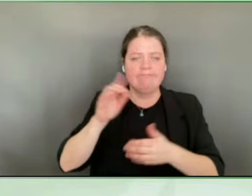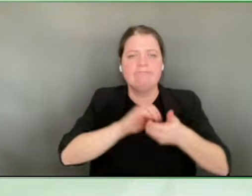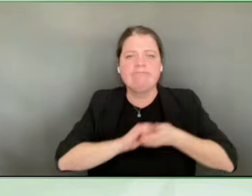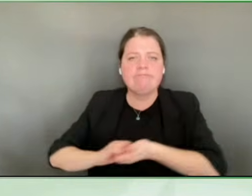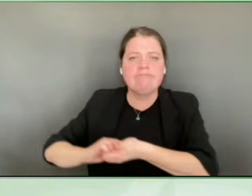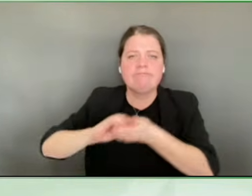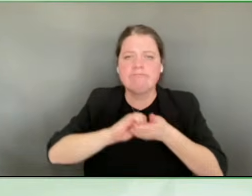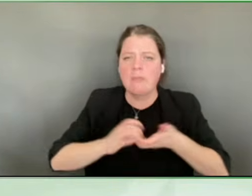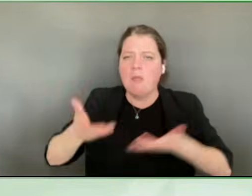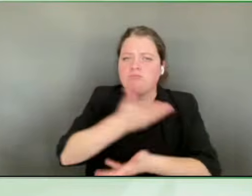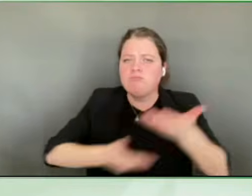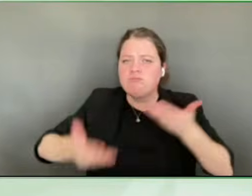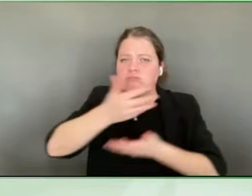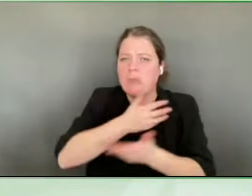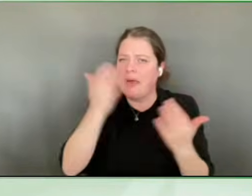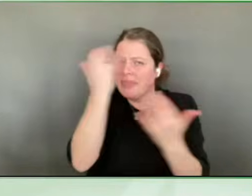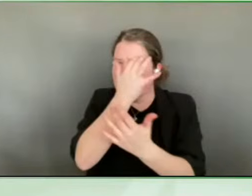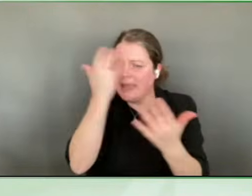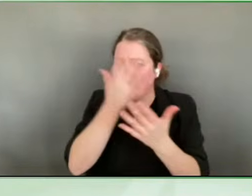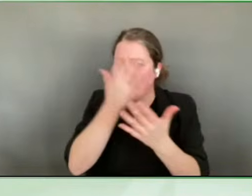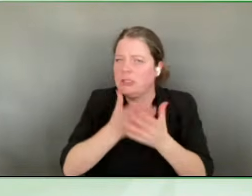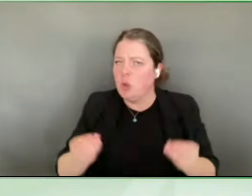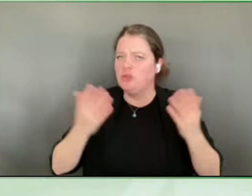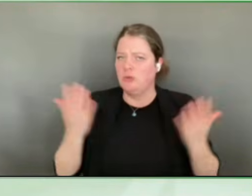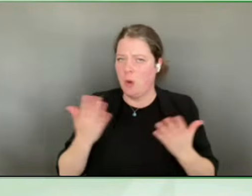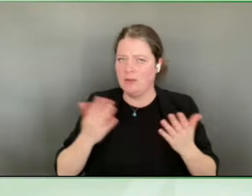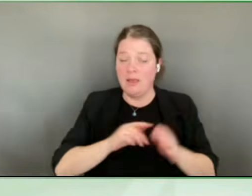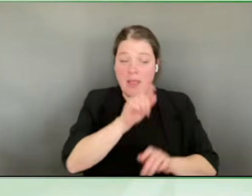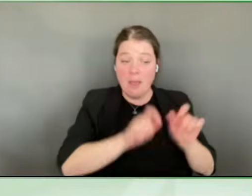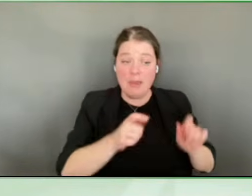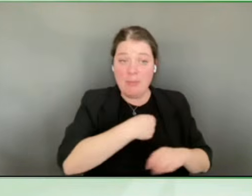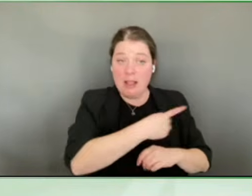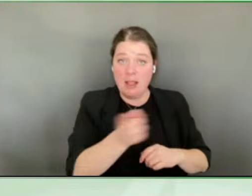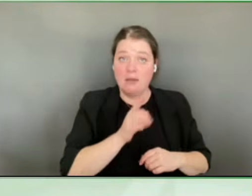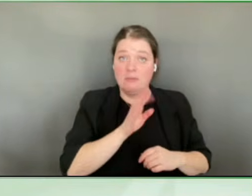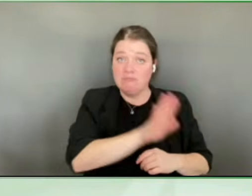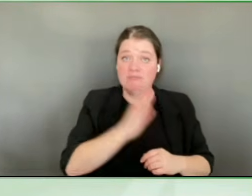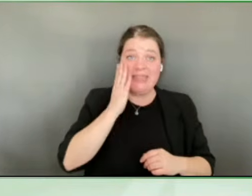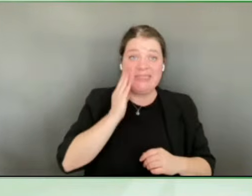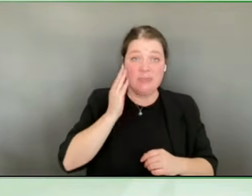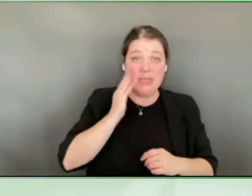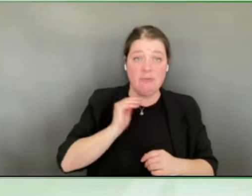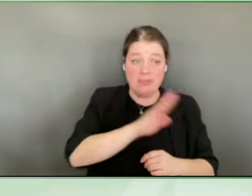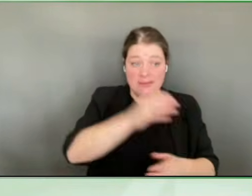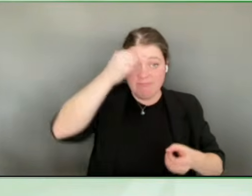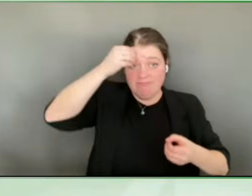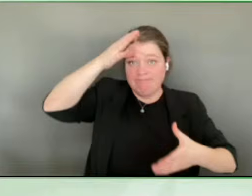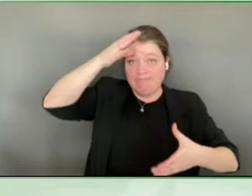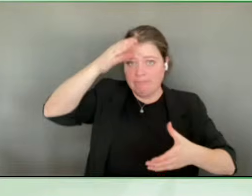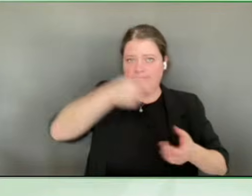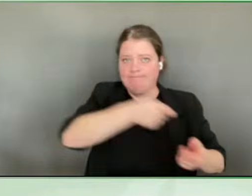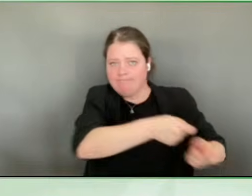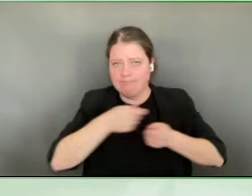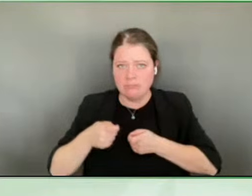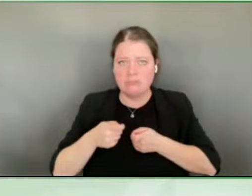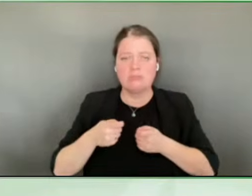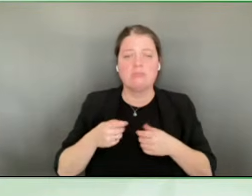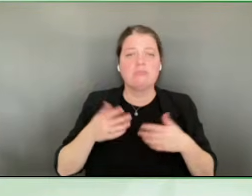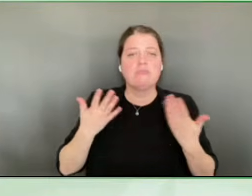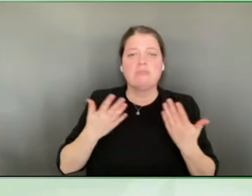them, they have a say on how the guiding system for the blind is supposed to work. How, of course,